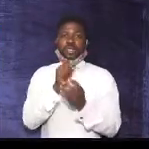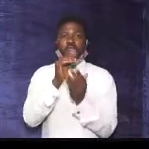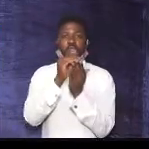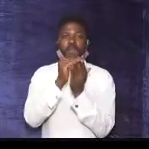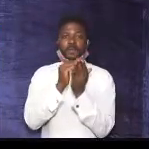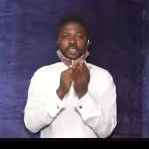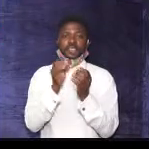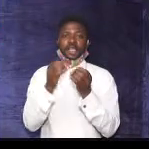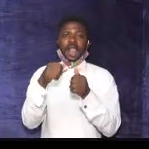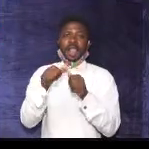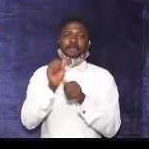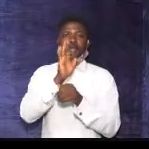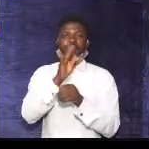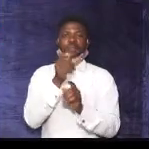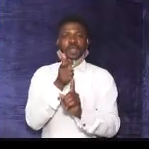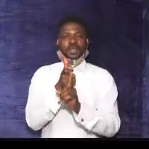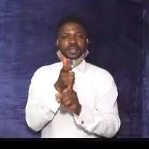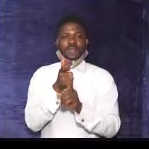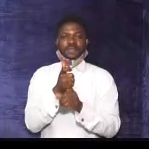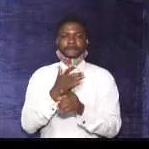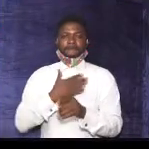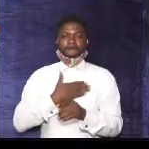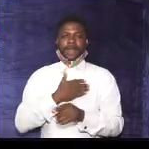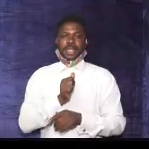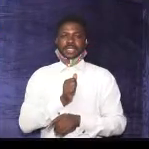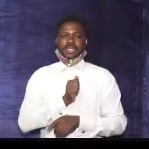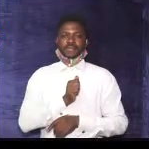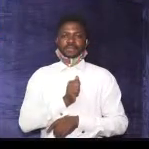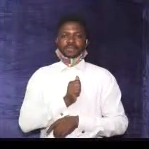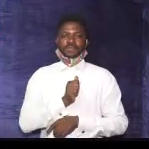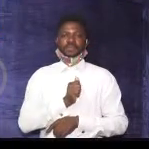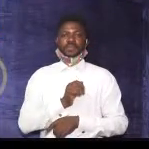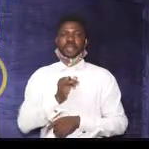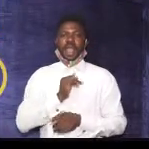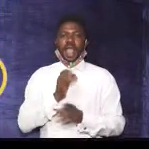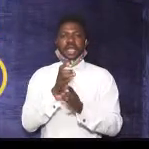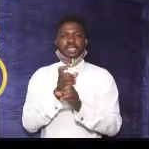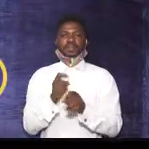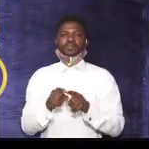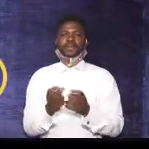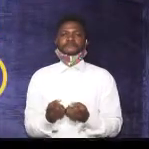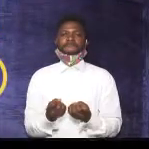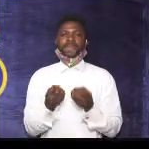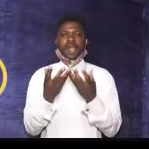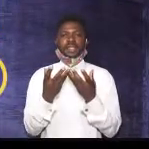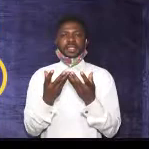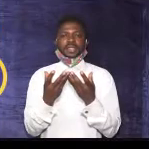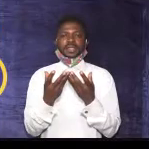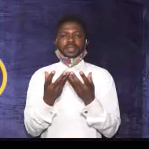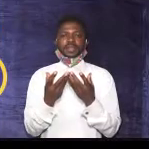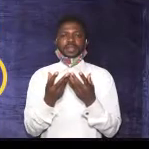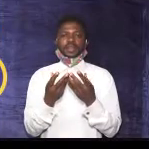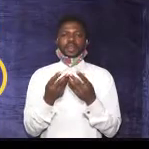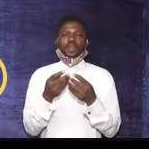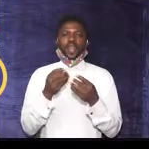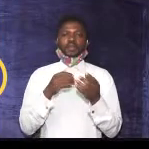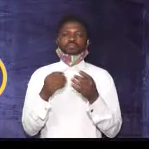a composition about yourself, myself. I received so